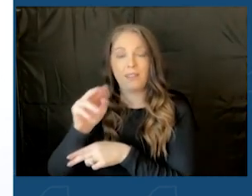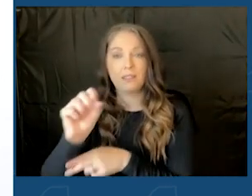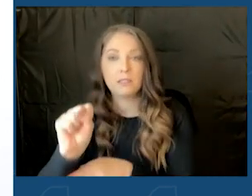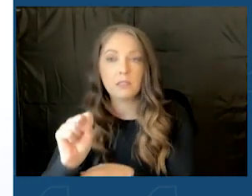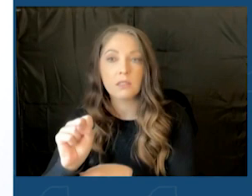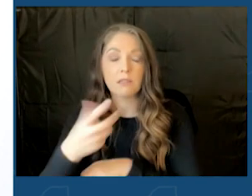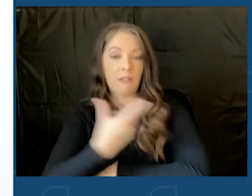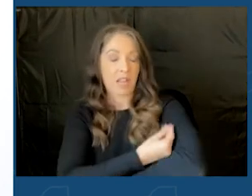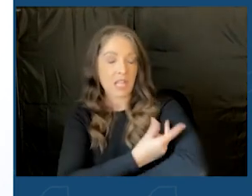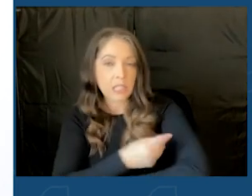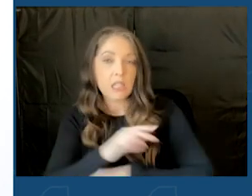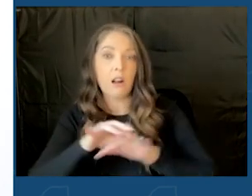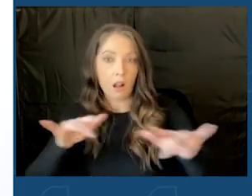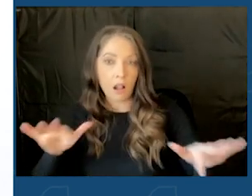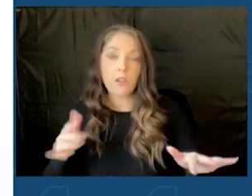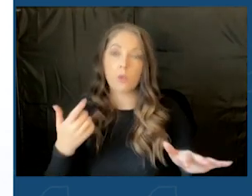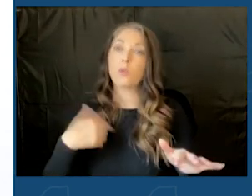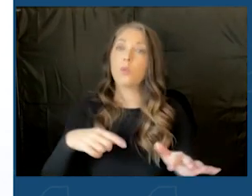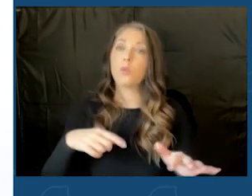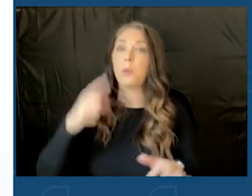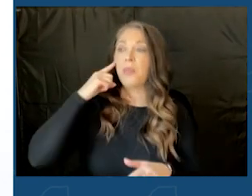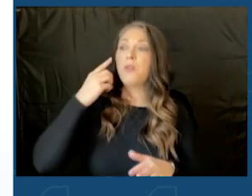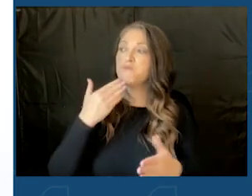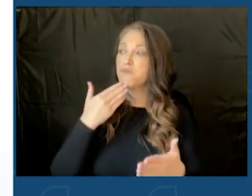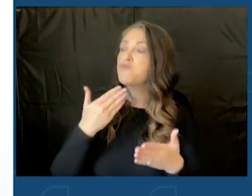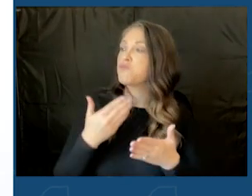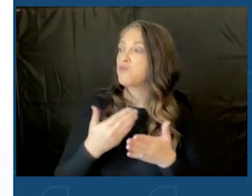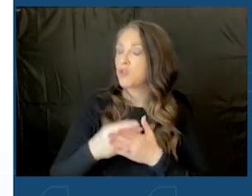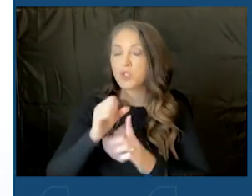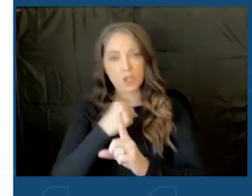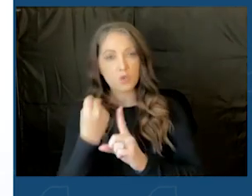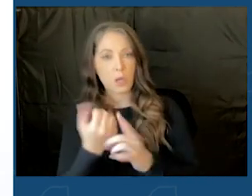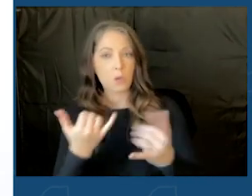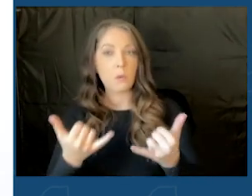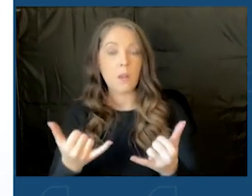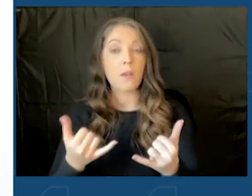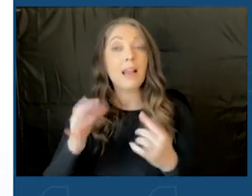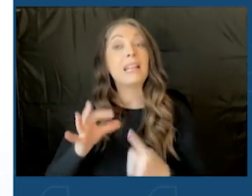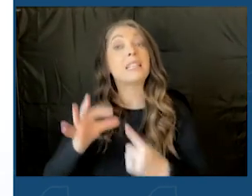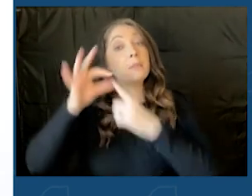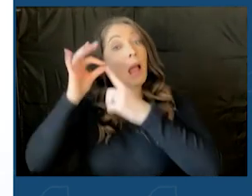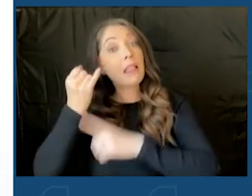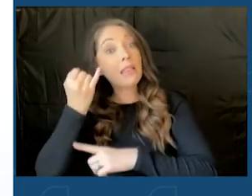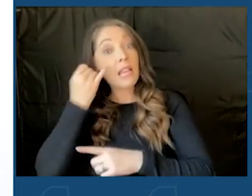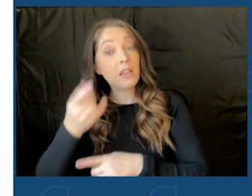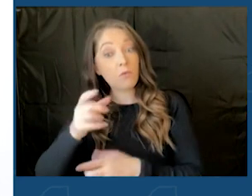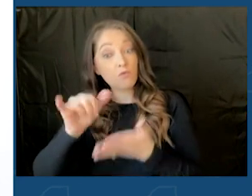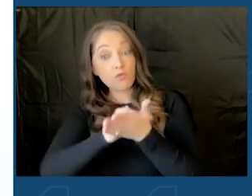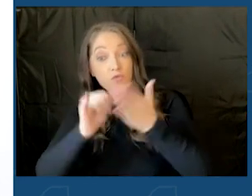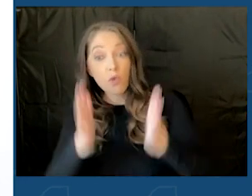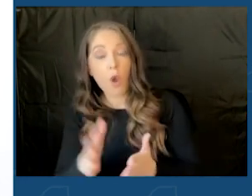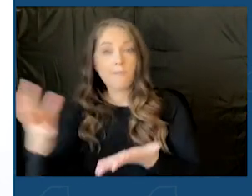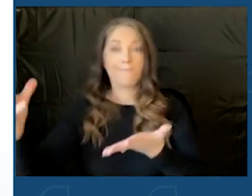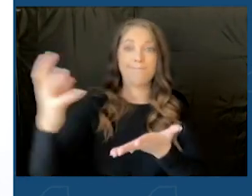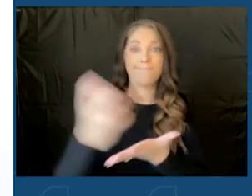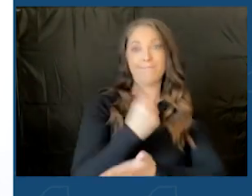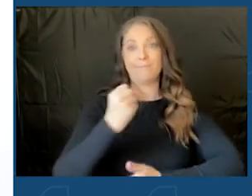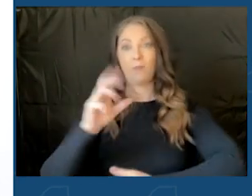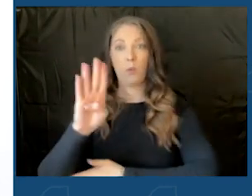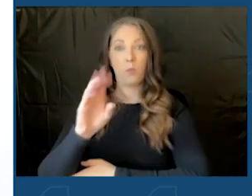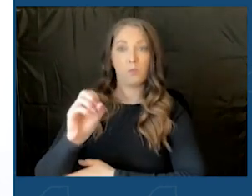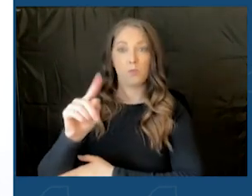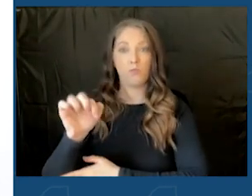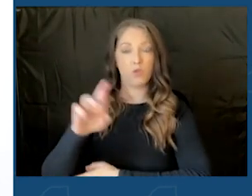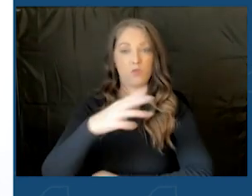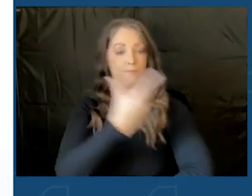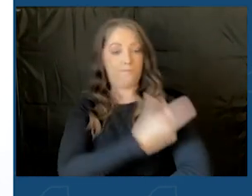right now, especially if New Yorkers take advantage of this booster. That is how we get back to not just a new normal, but a